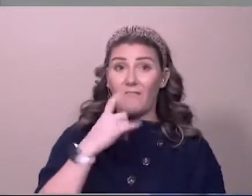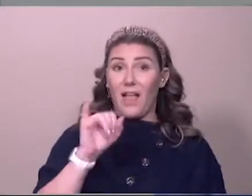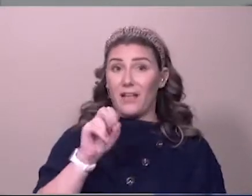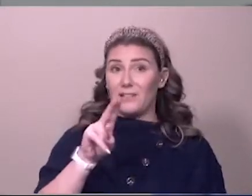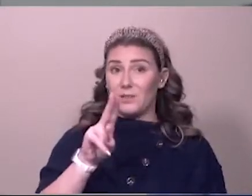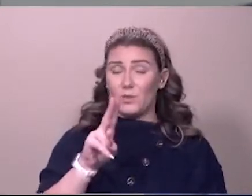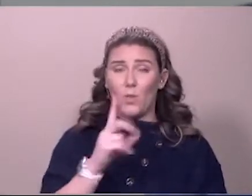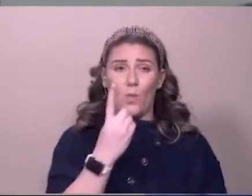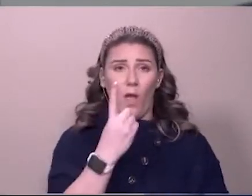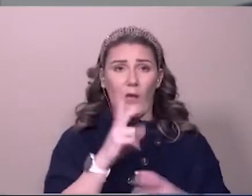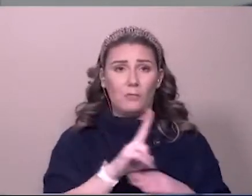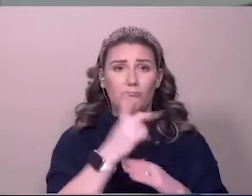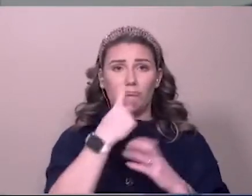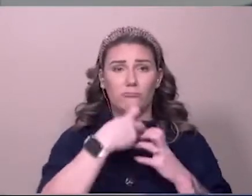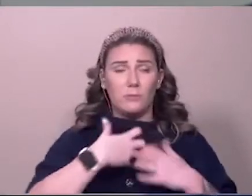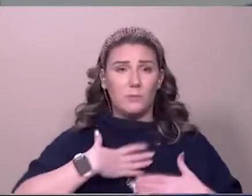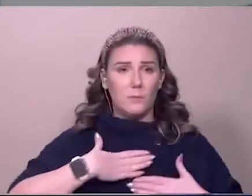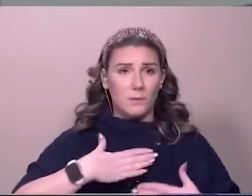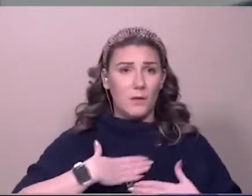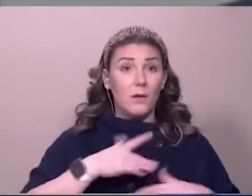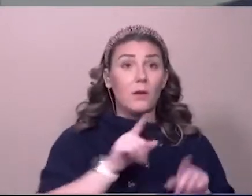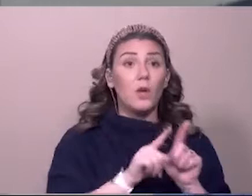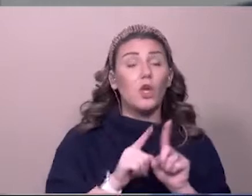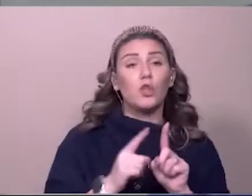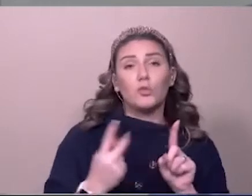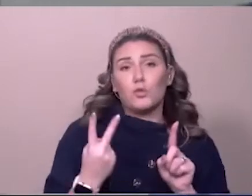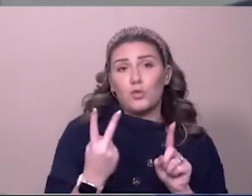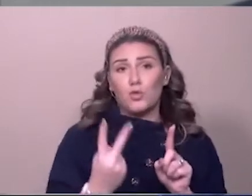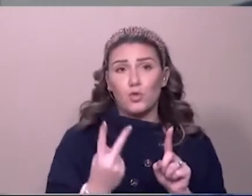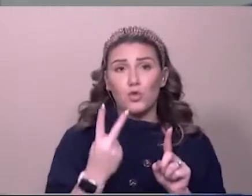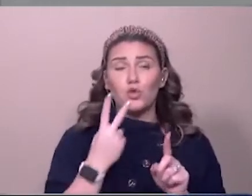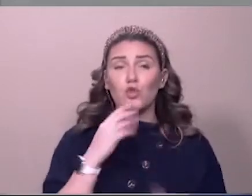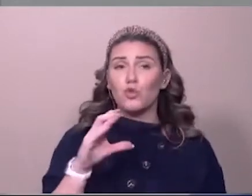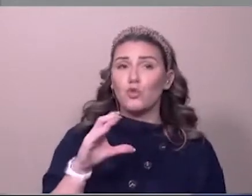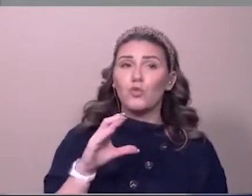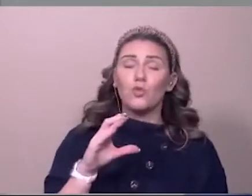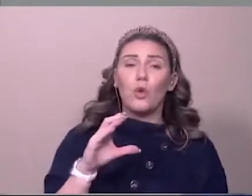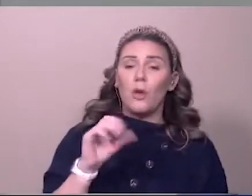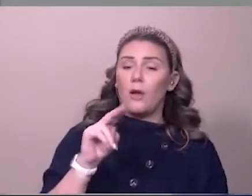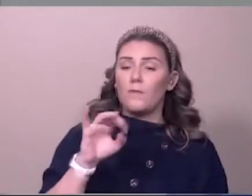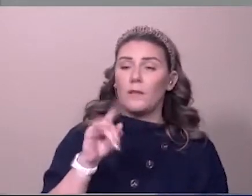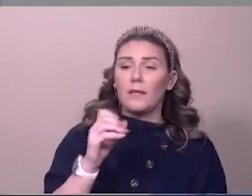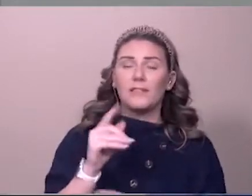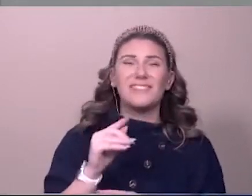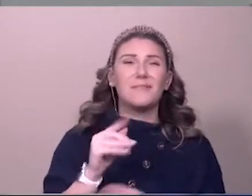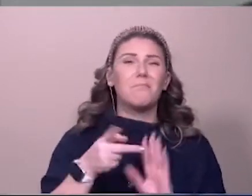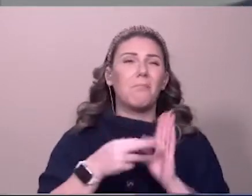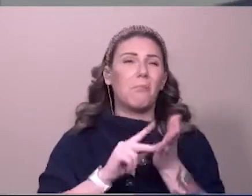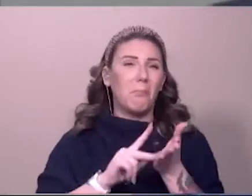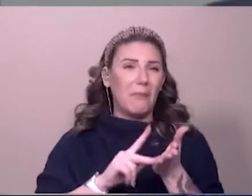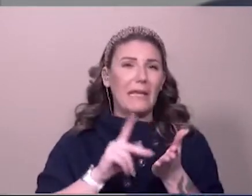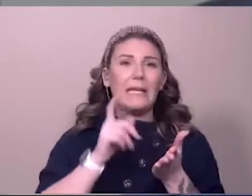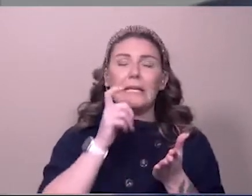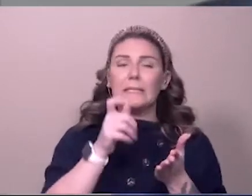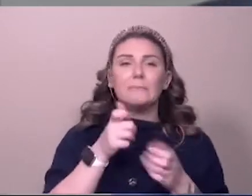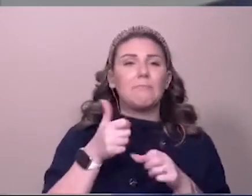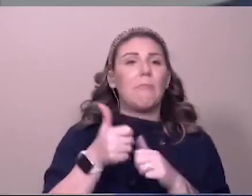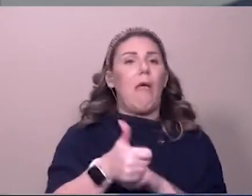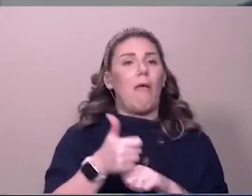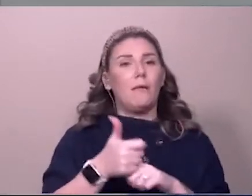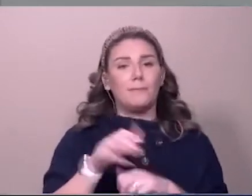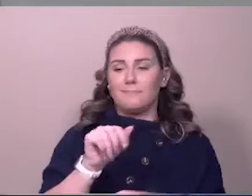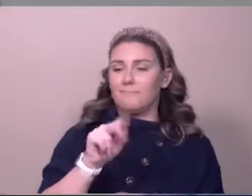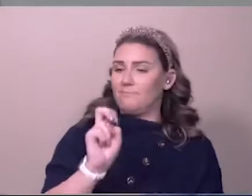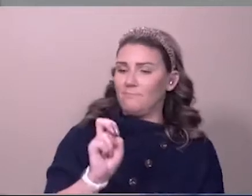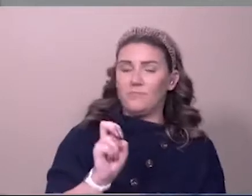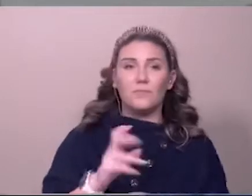in the vent, and we have also 2 convalescent that cleared the acute infection. As far as the outpatient numbers, also